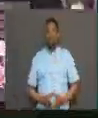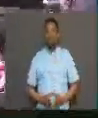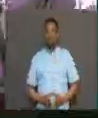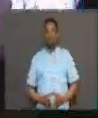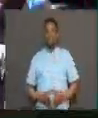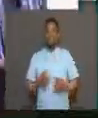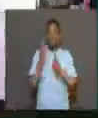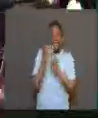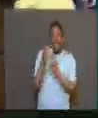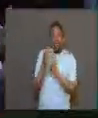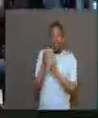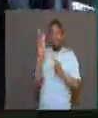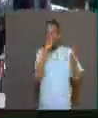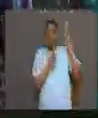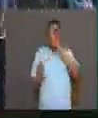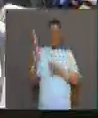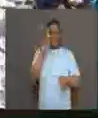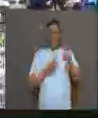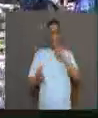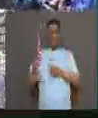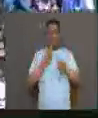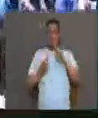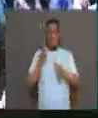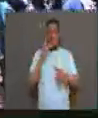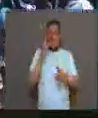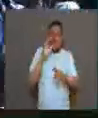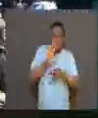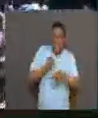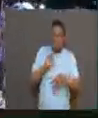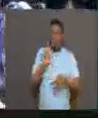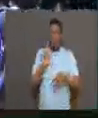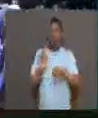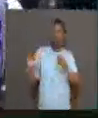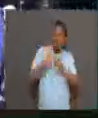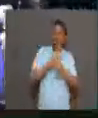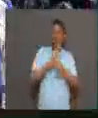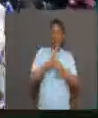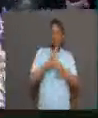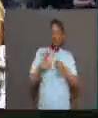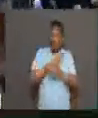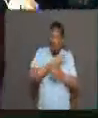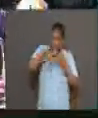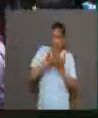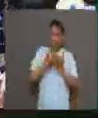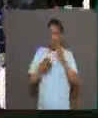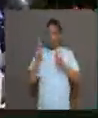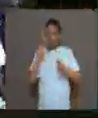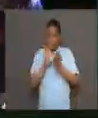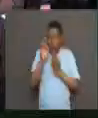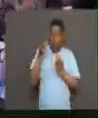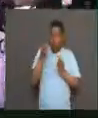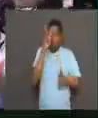The term population refers to the total number of human inhabitants